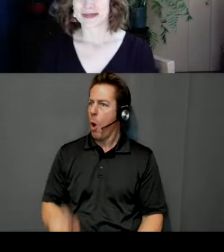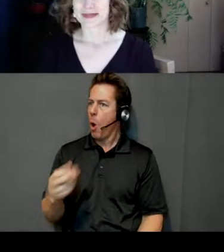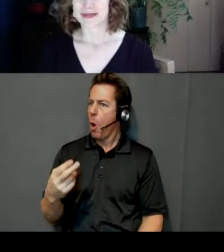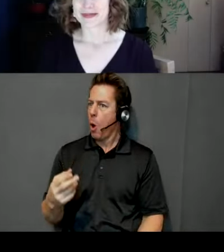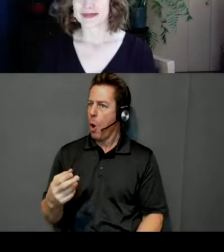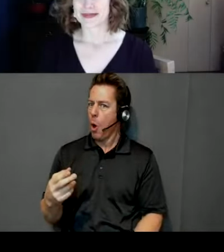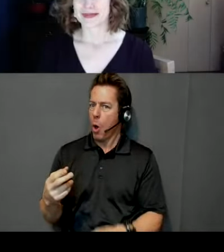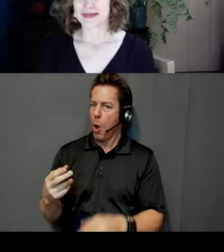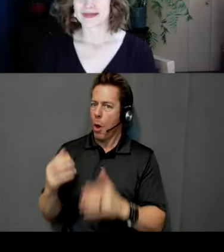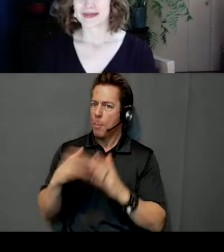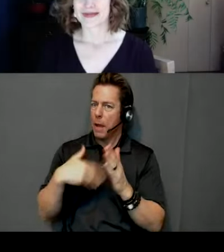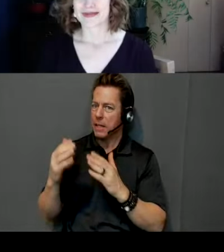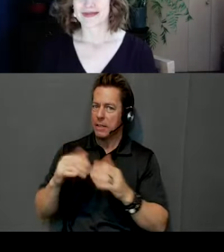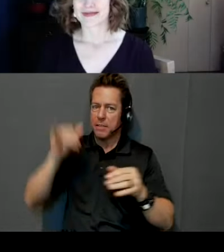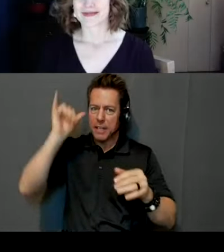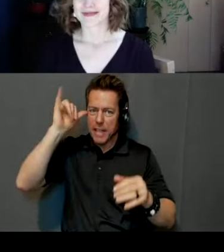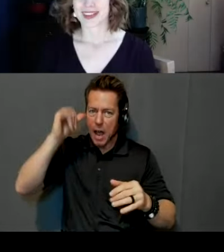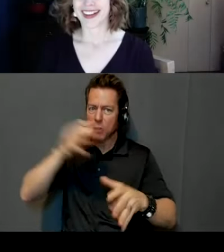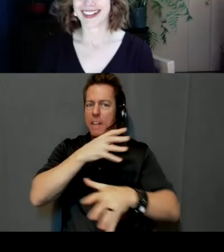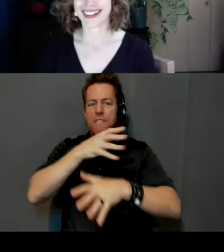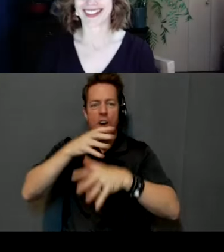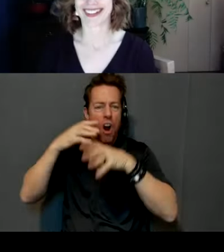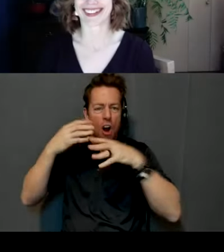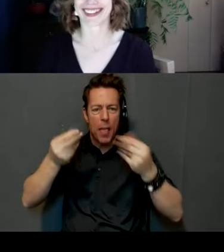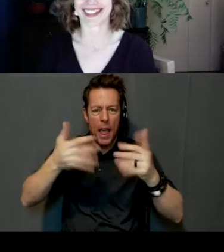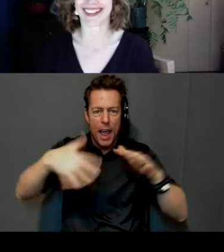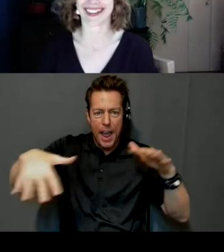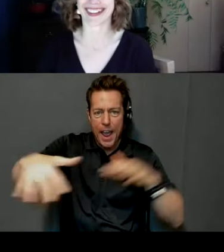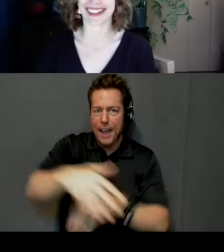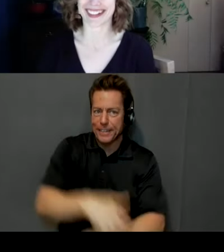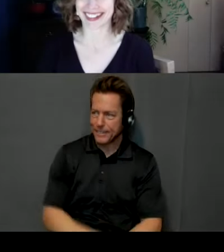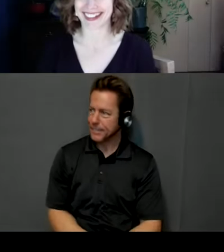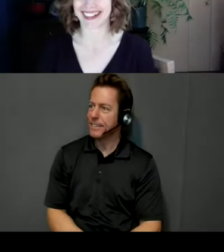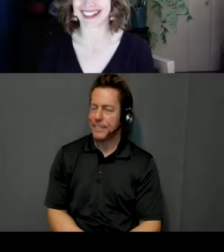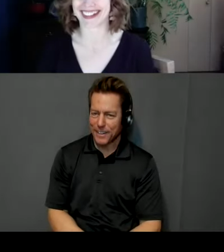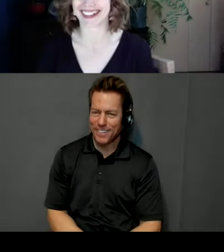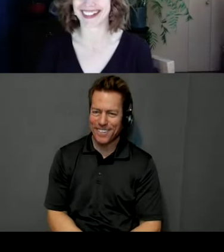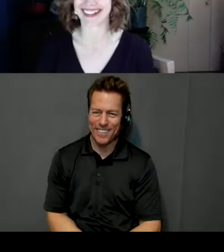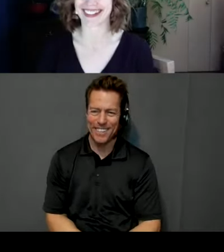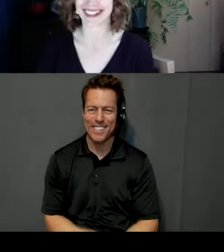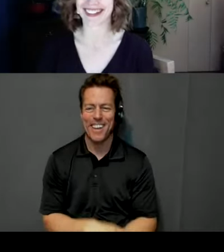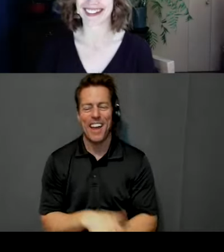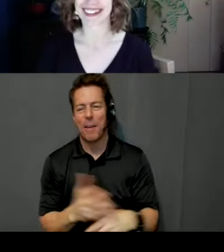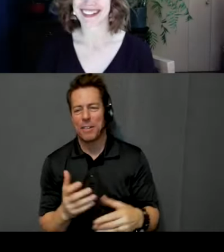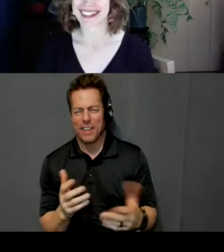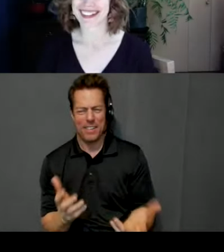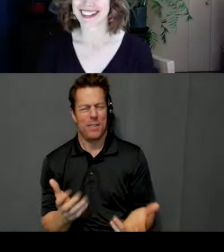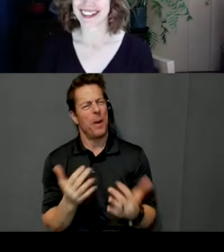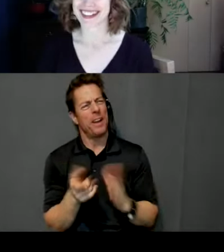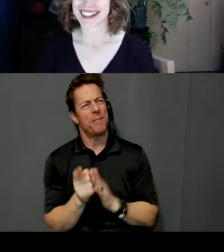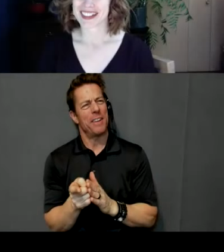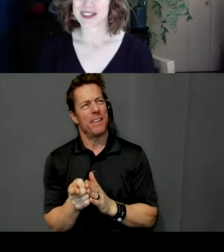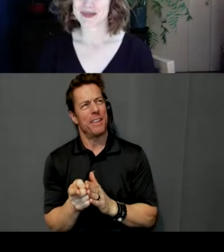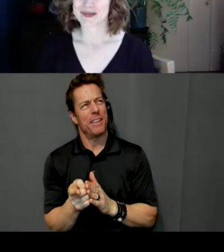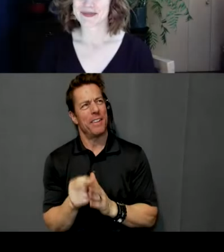back with paintings of cows and farmland?" And I don't even know. And I was just like, "Wait a second. I think